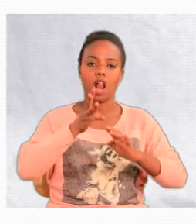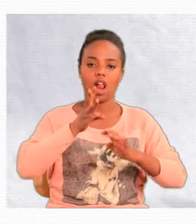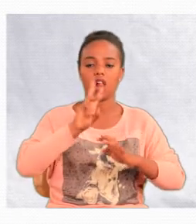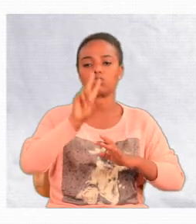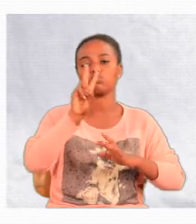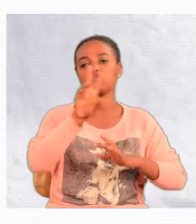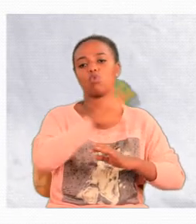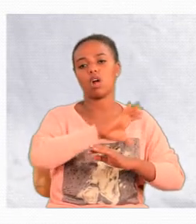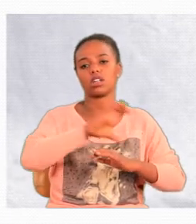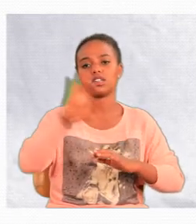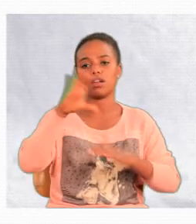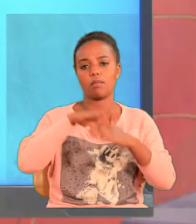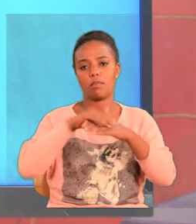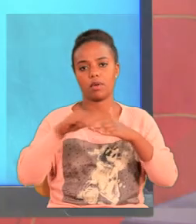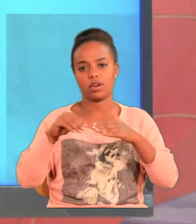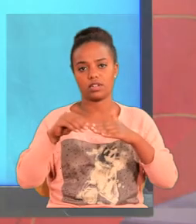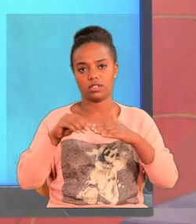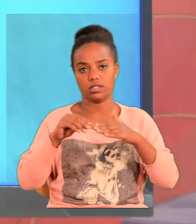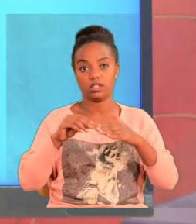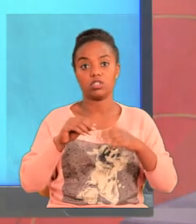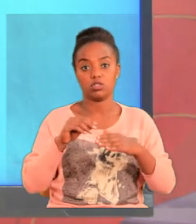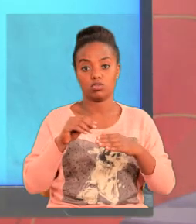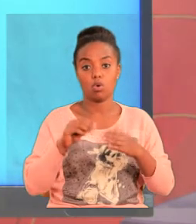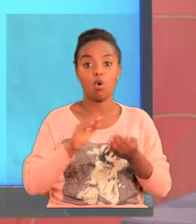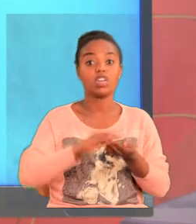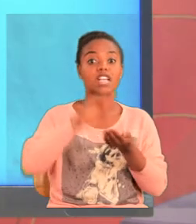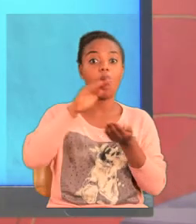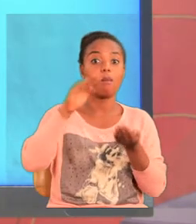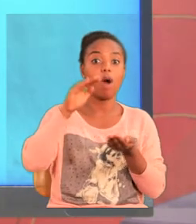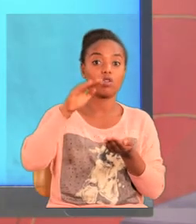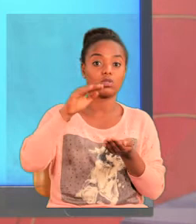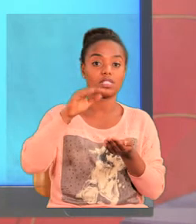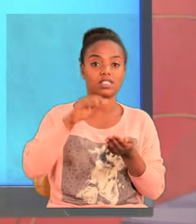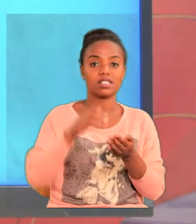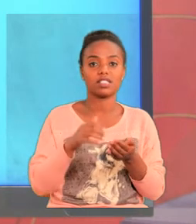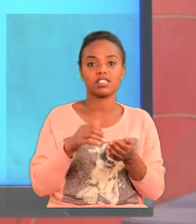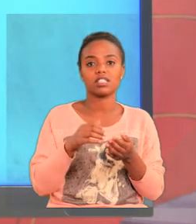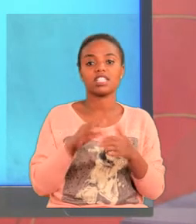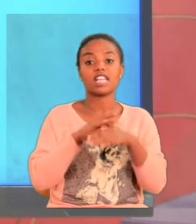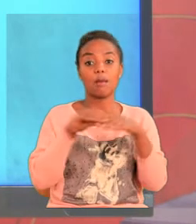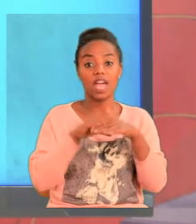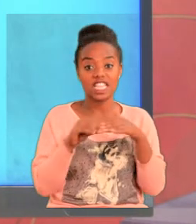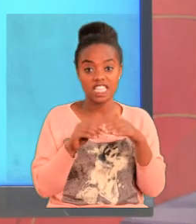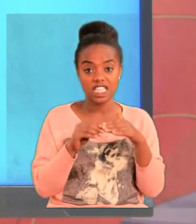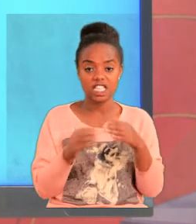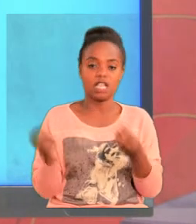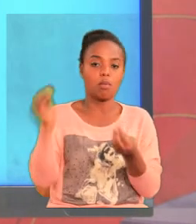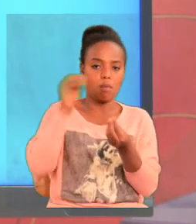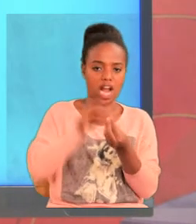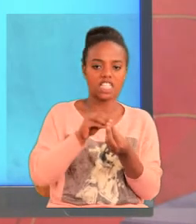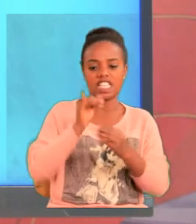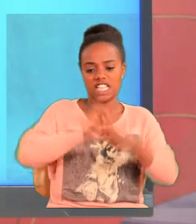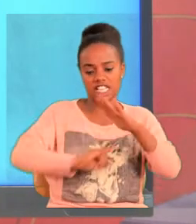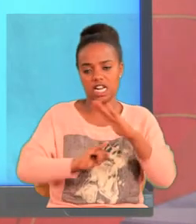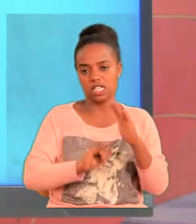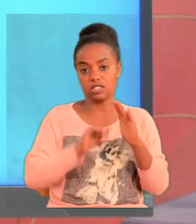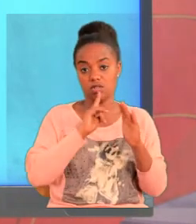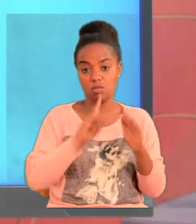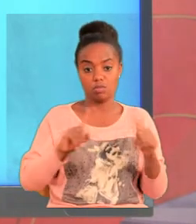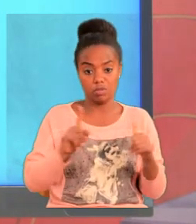birr. So the amount is this, the money originally you invested plus the interest.